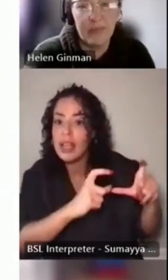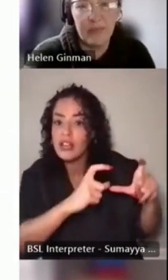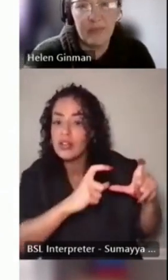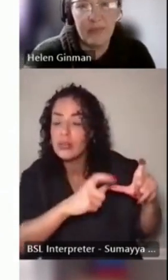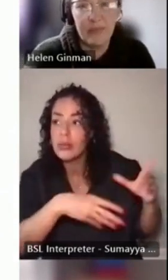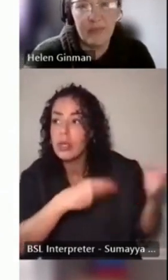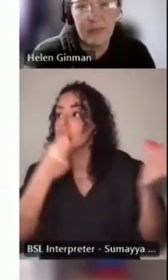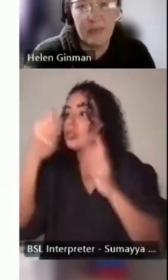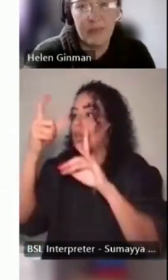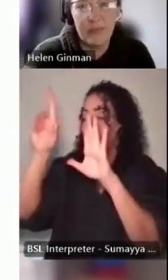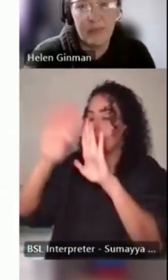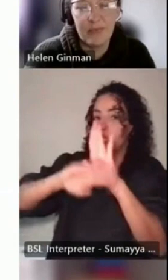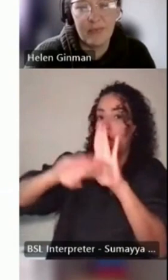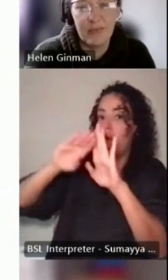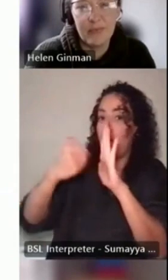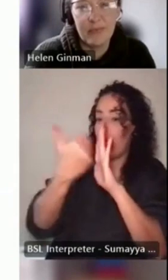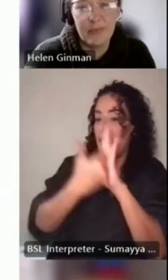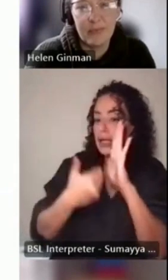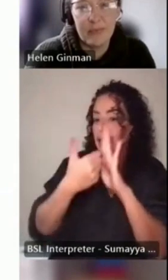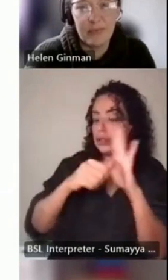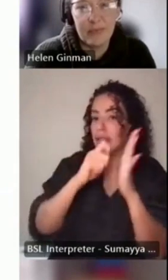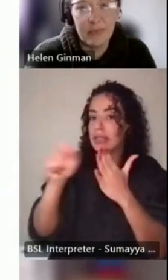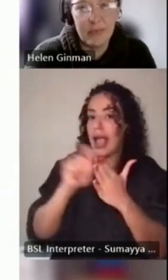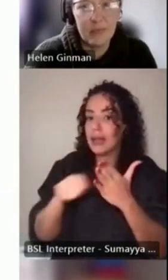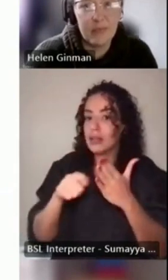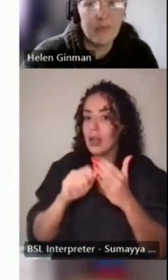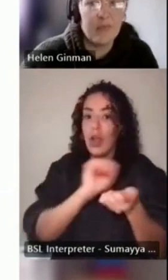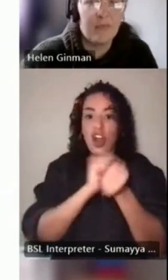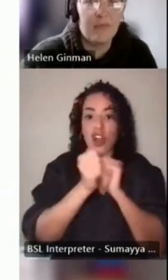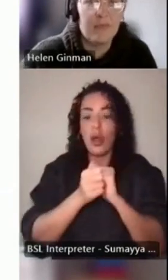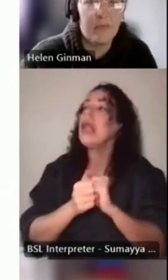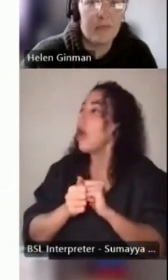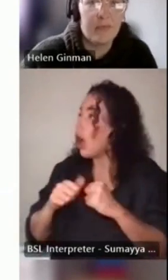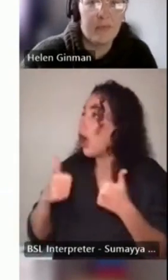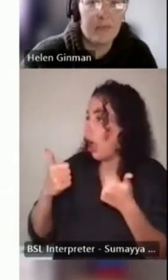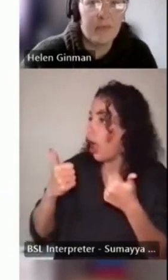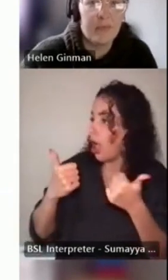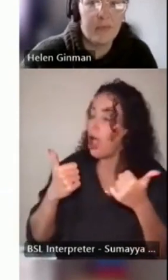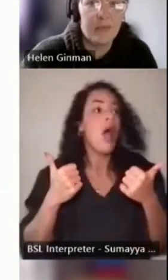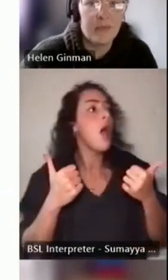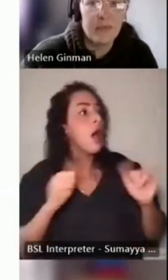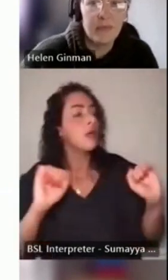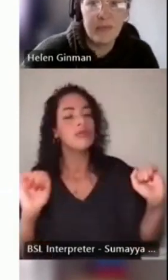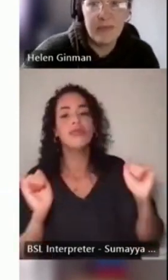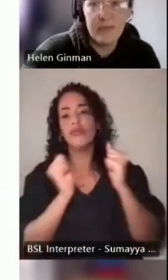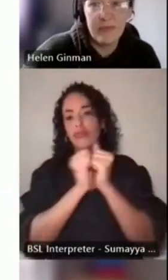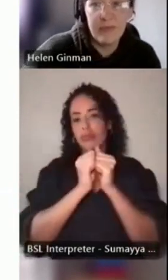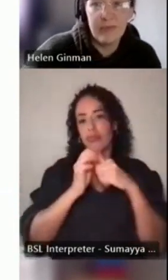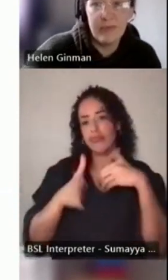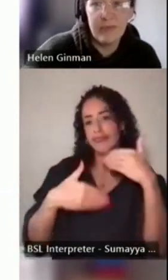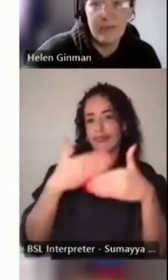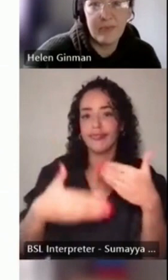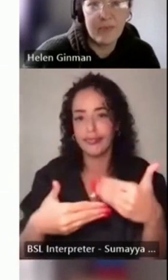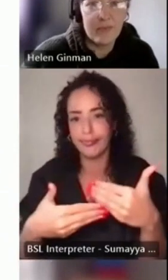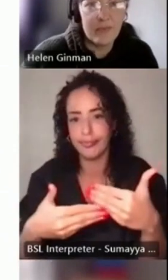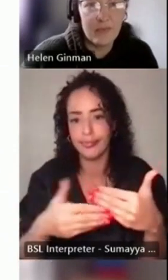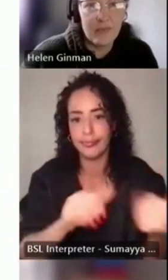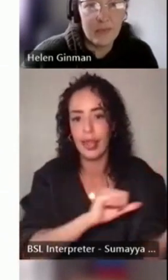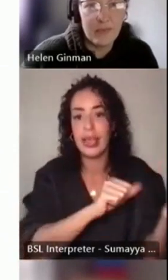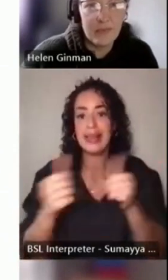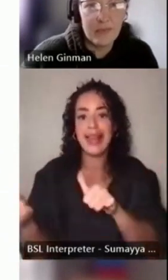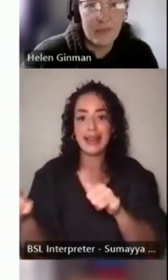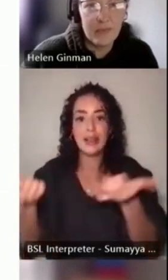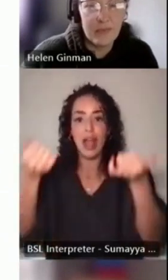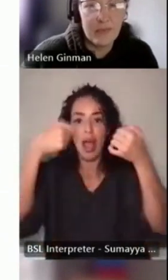slides that have text, and then your colleague agrees with you and they're happy to do it in that way. Then we've got